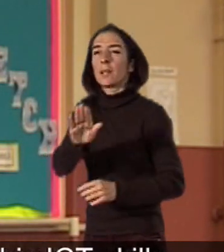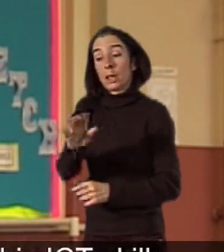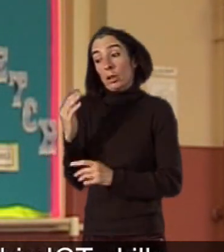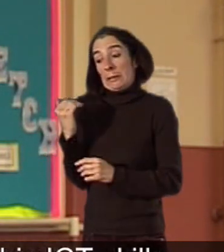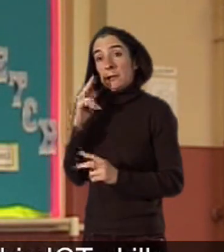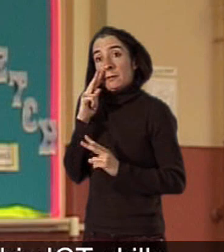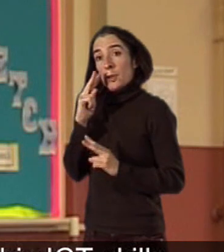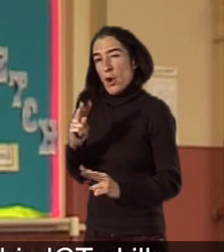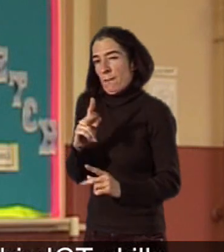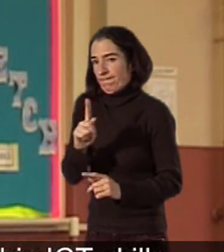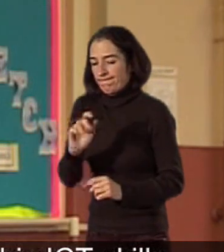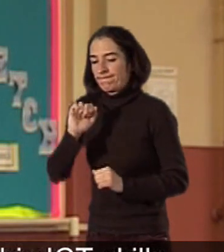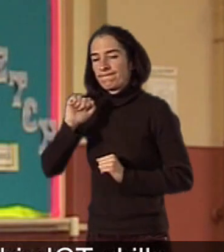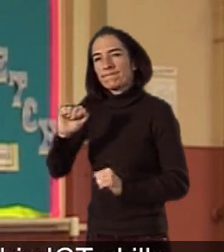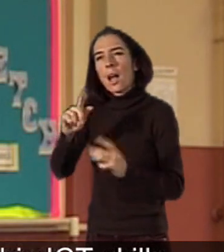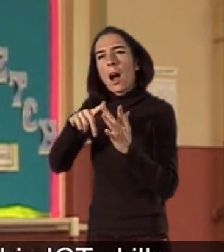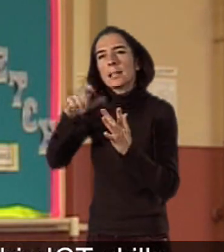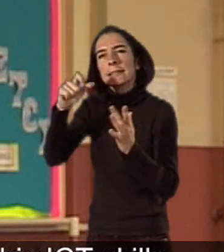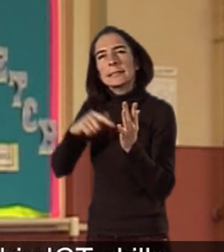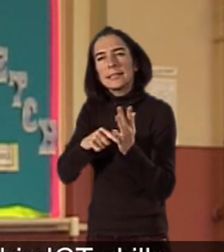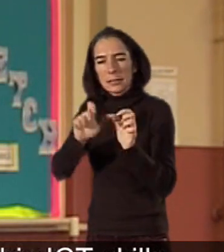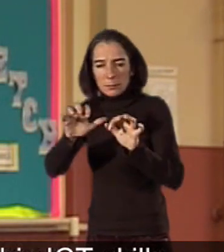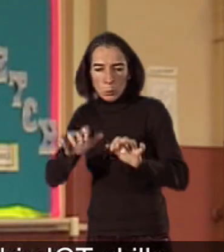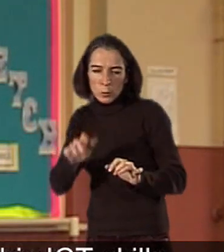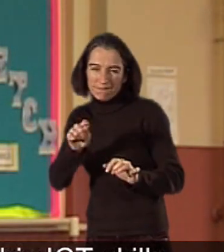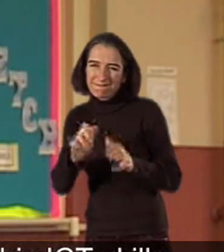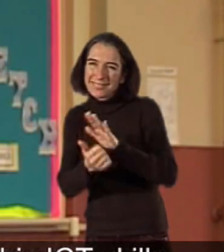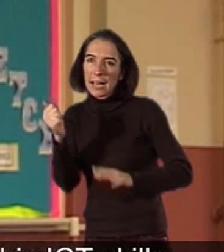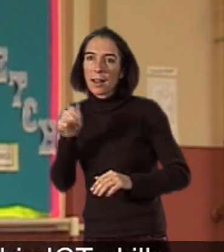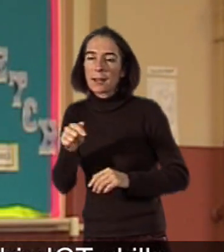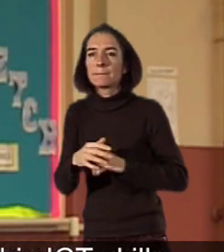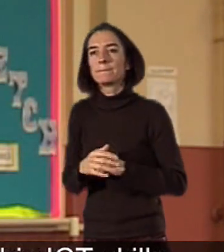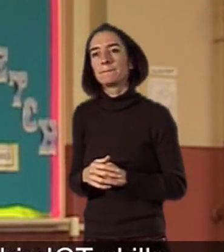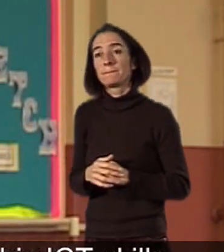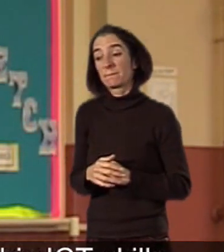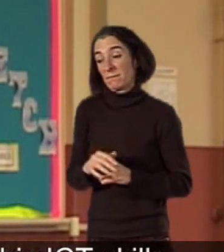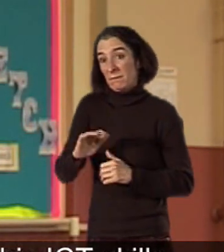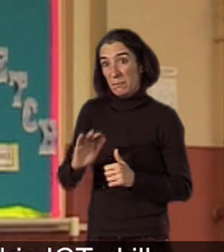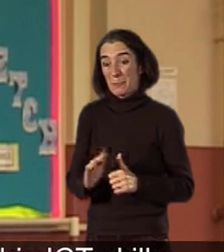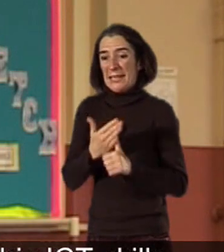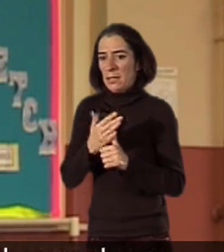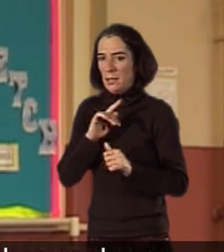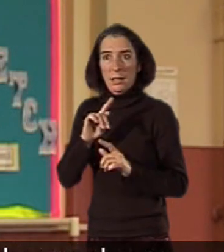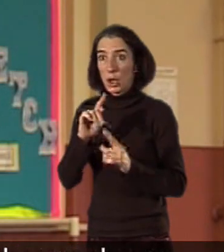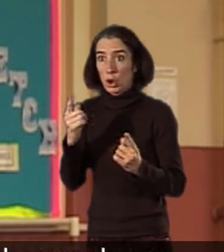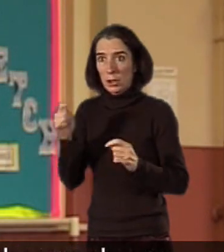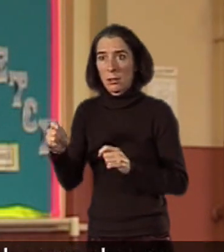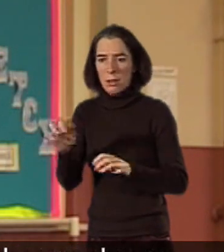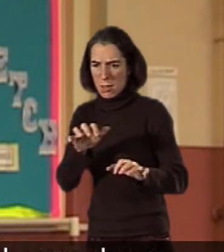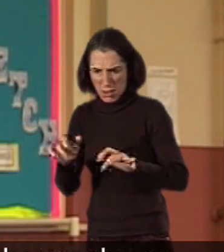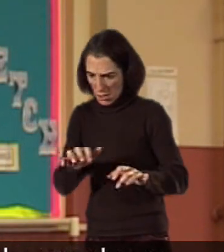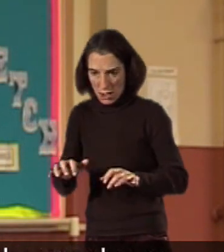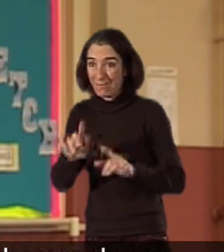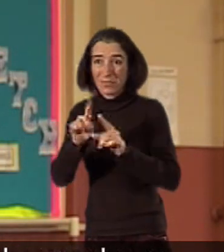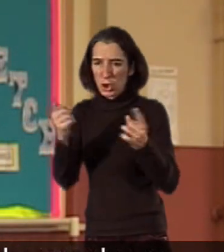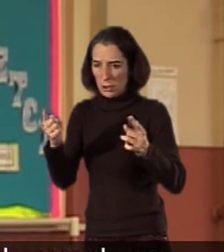looking particularly at his ICT skills. And initially he couldn't find his way around the keyboard, so it wasn't going to be